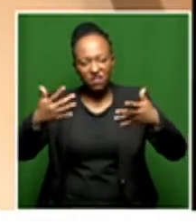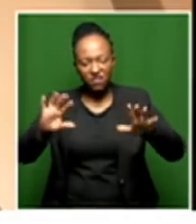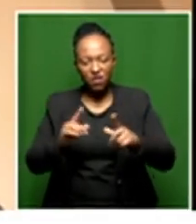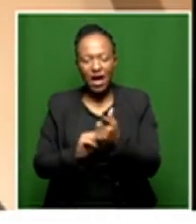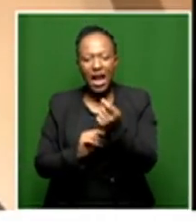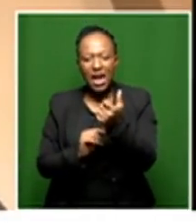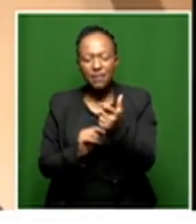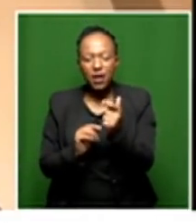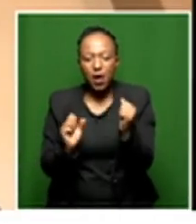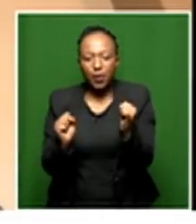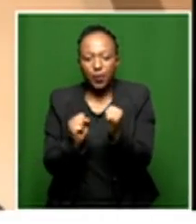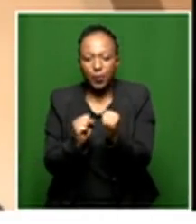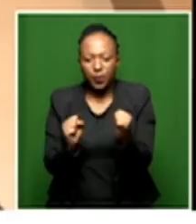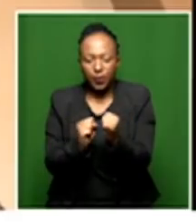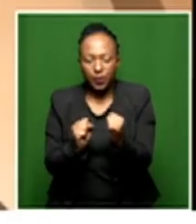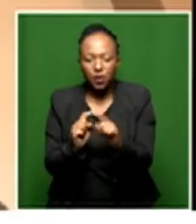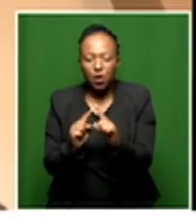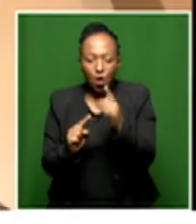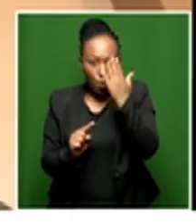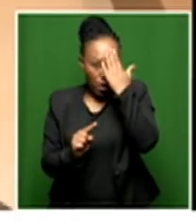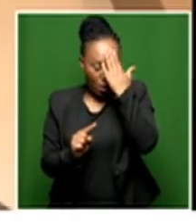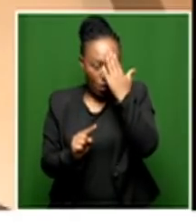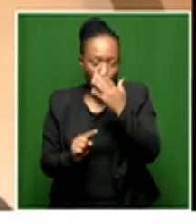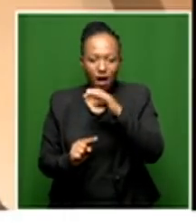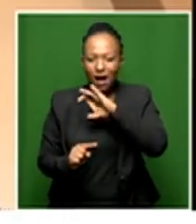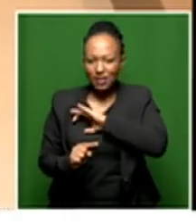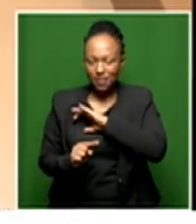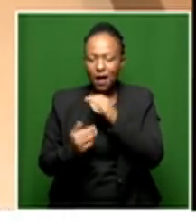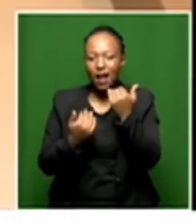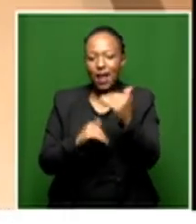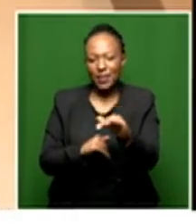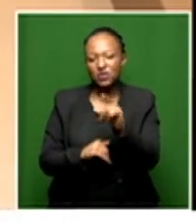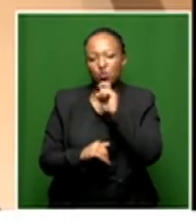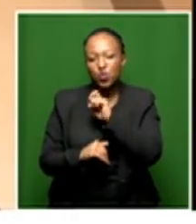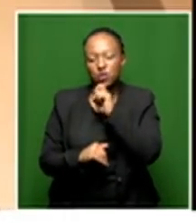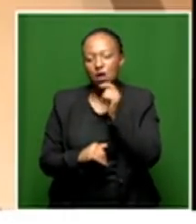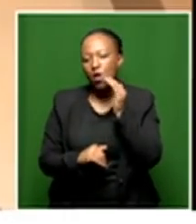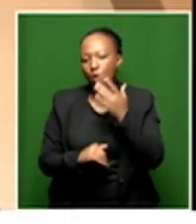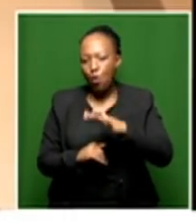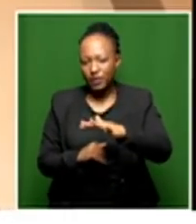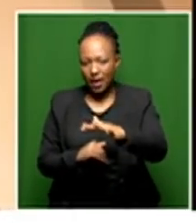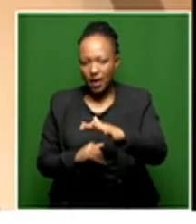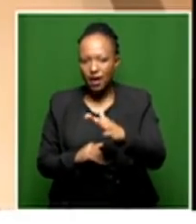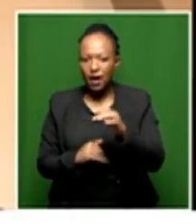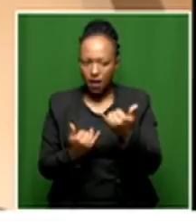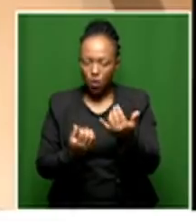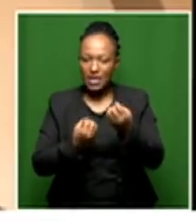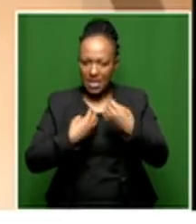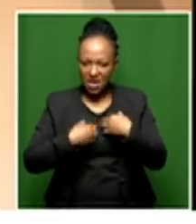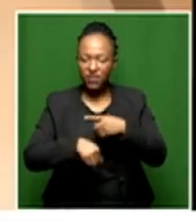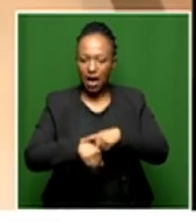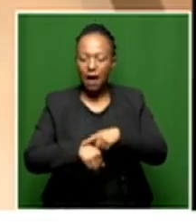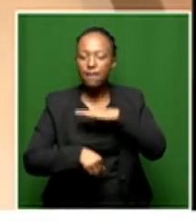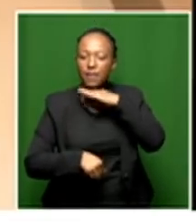a little bit cooler, we know that consumers limit the usage. And then it gives us a good